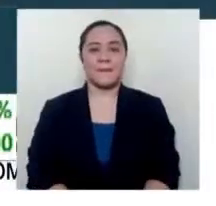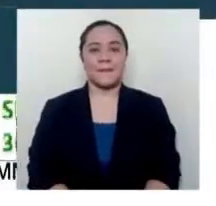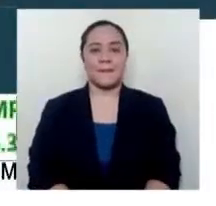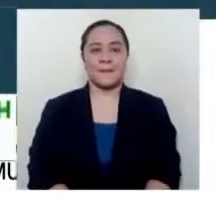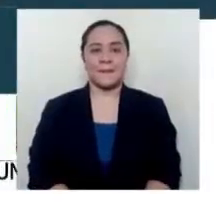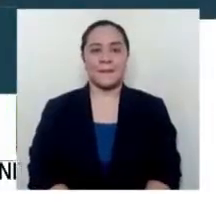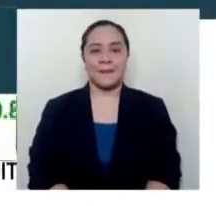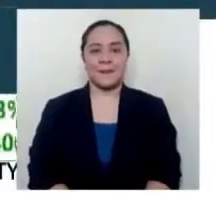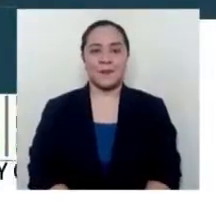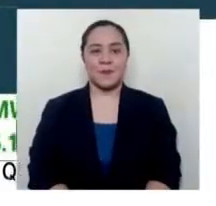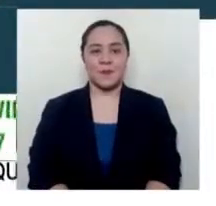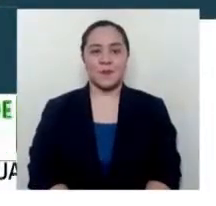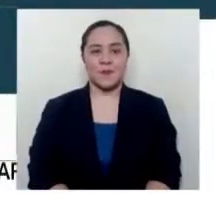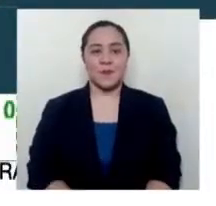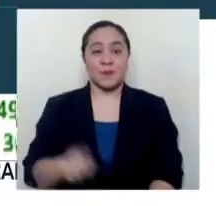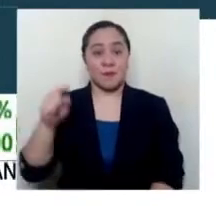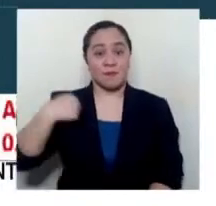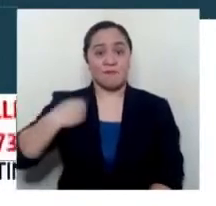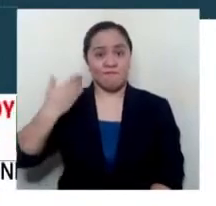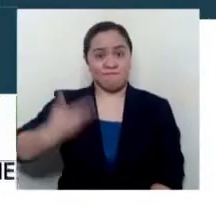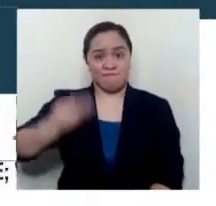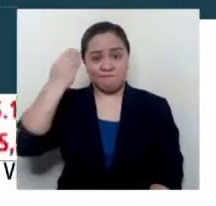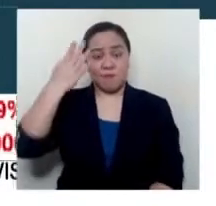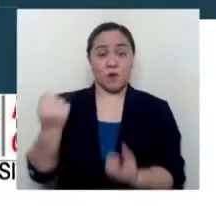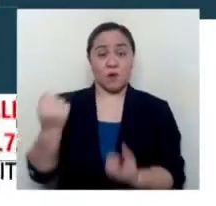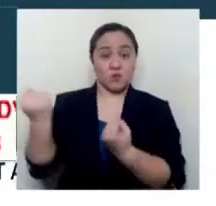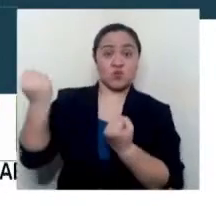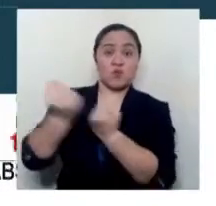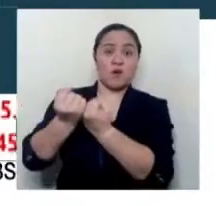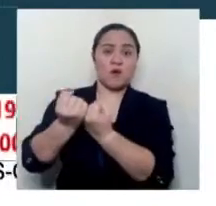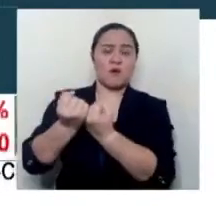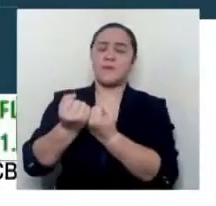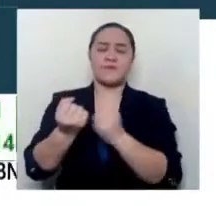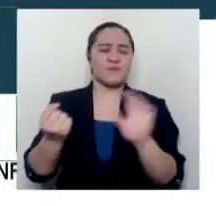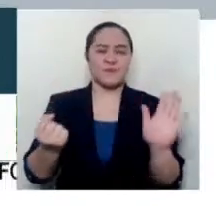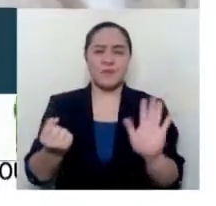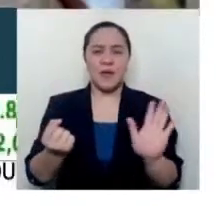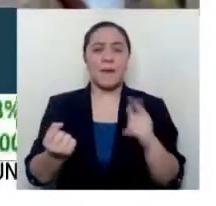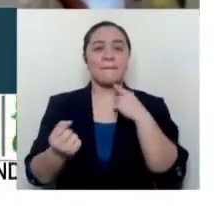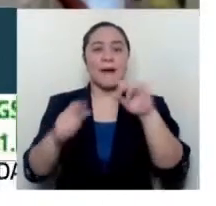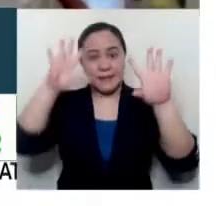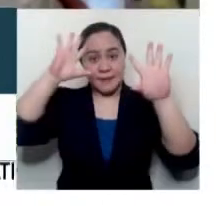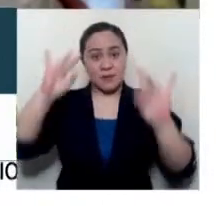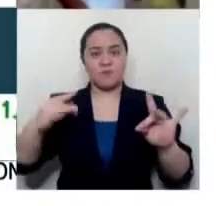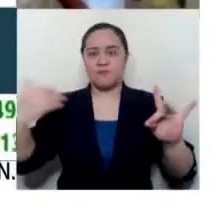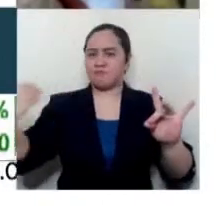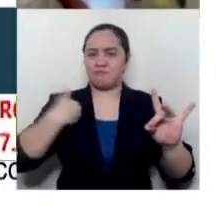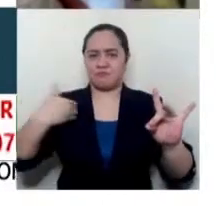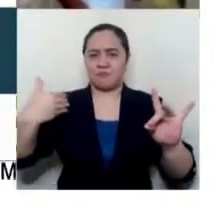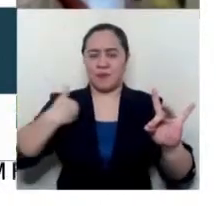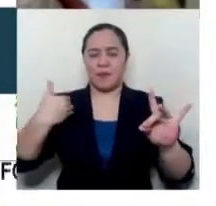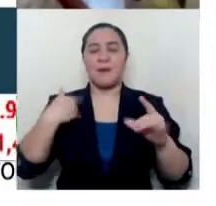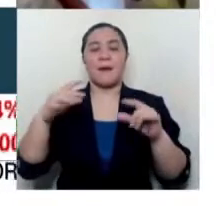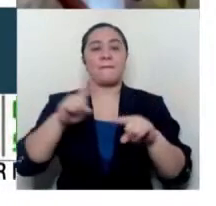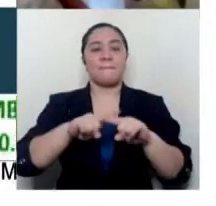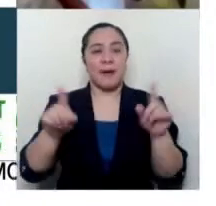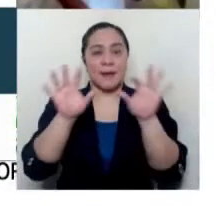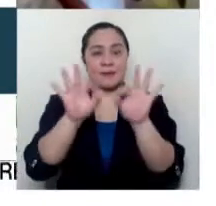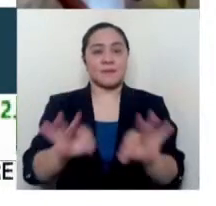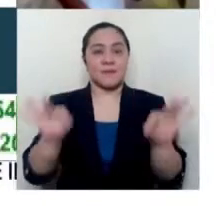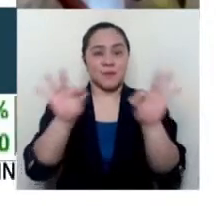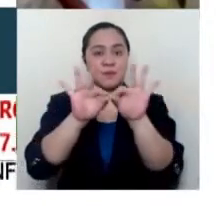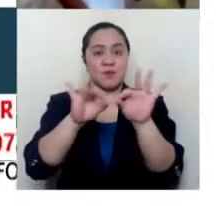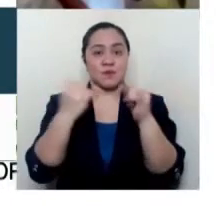I'm not saying that we are not supporting. We have just not come up with a decision yet. There are others who would say I may be